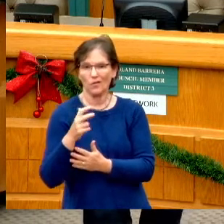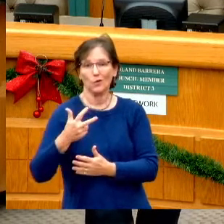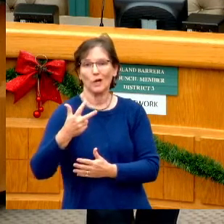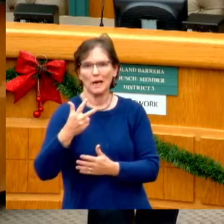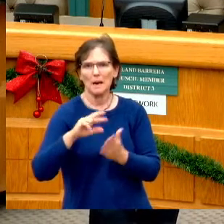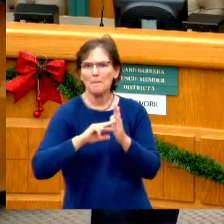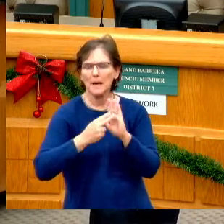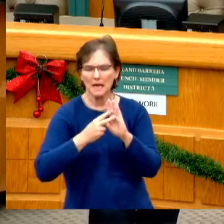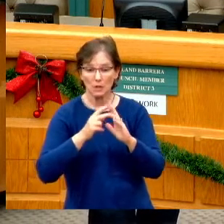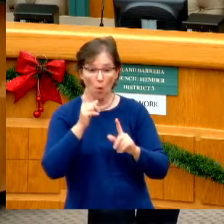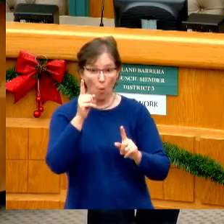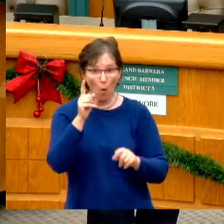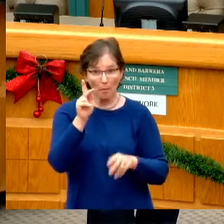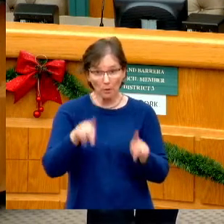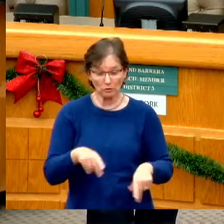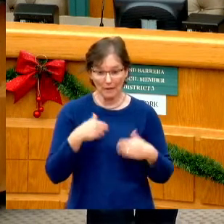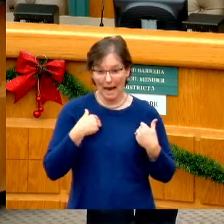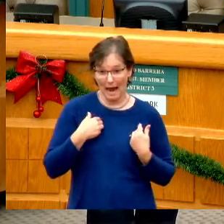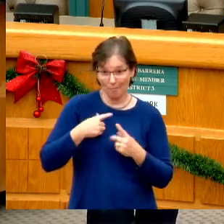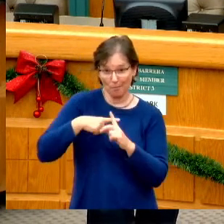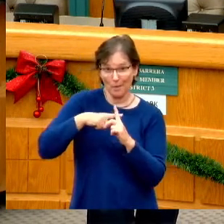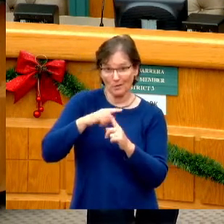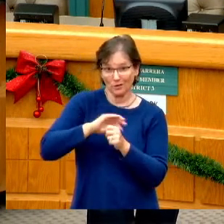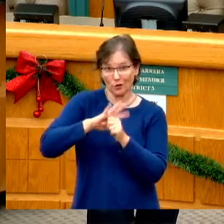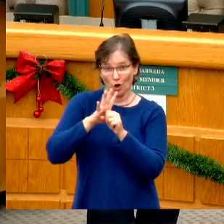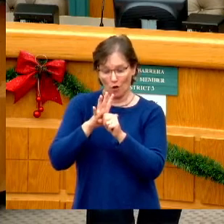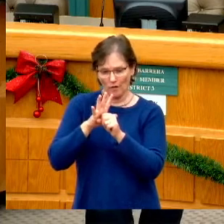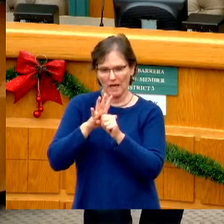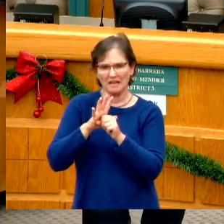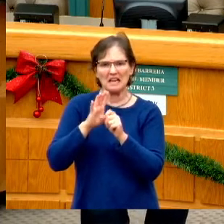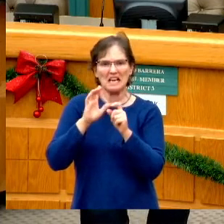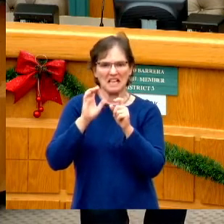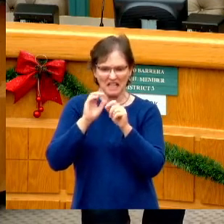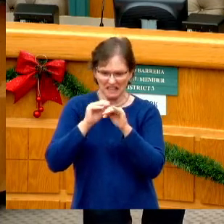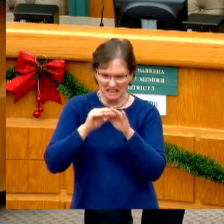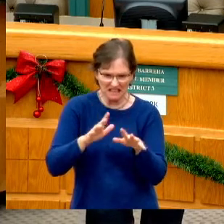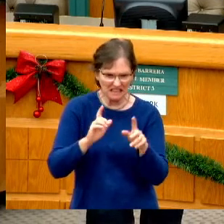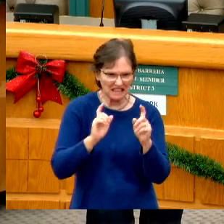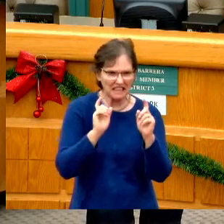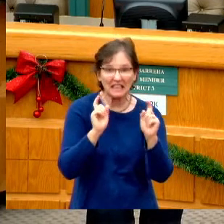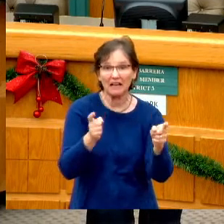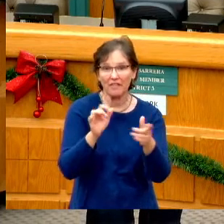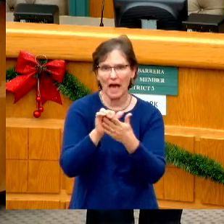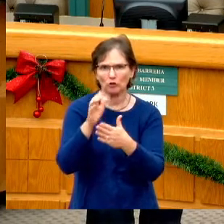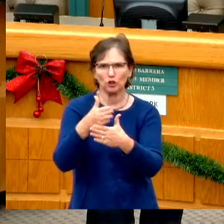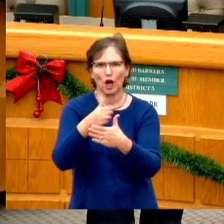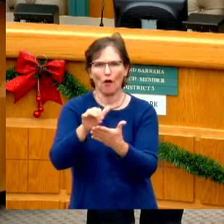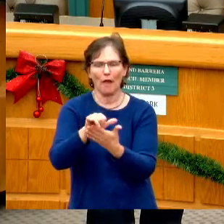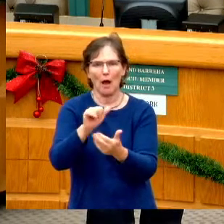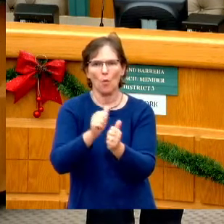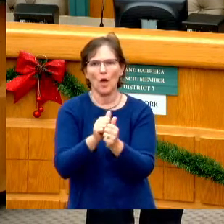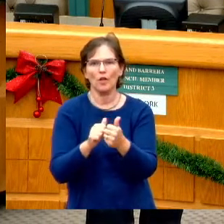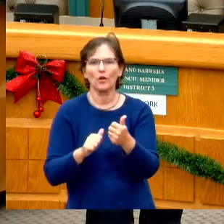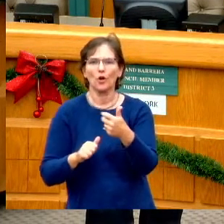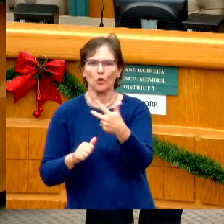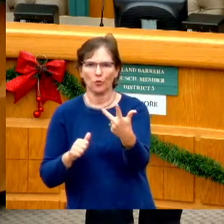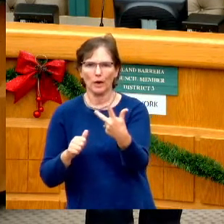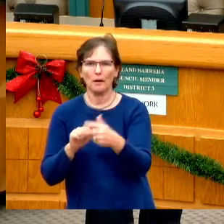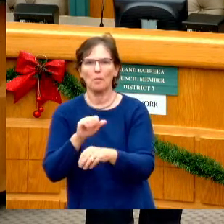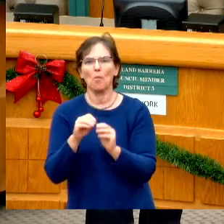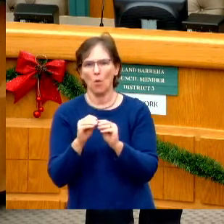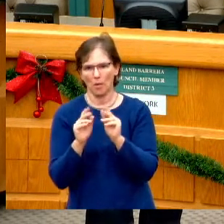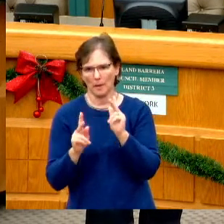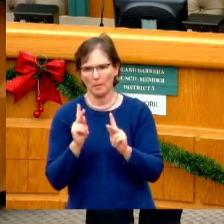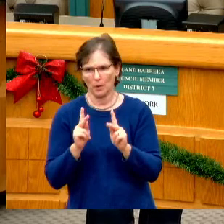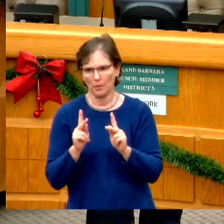in the 1.35. Okay. Just to repeat the first question that I asked, since now the